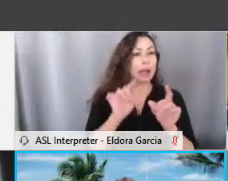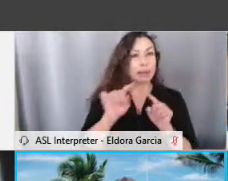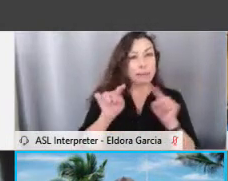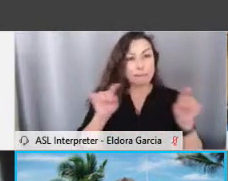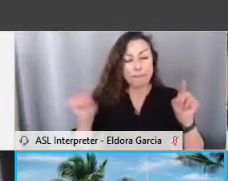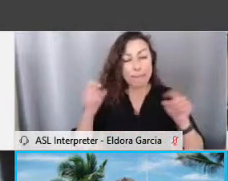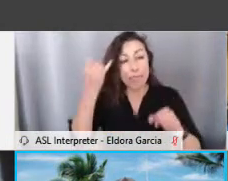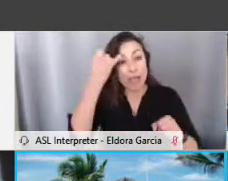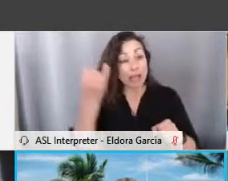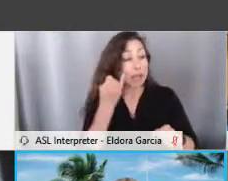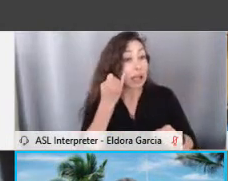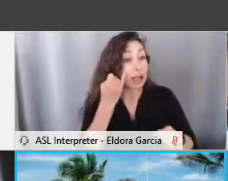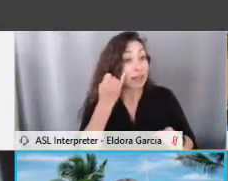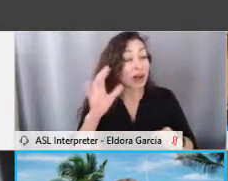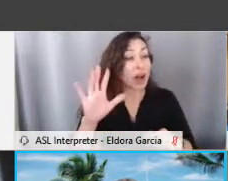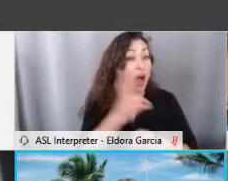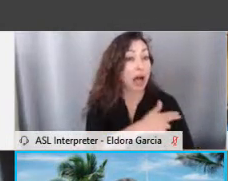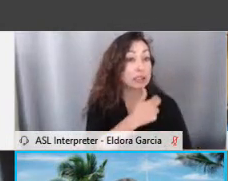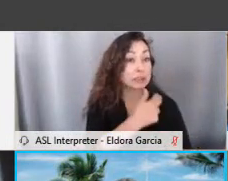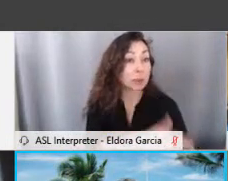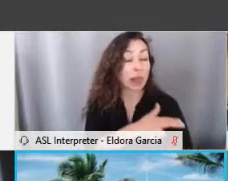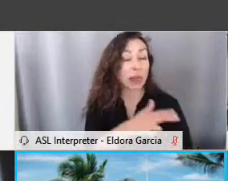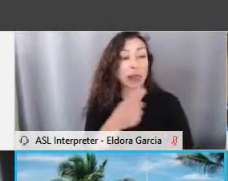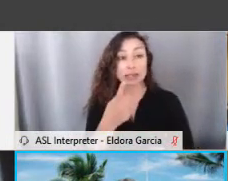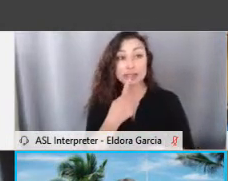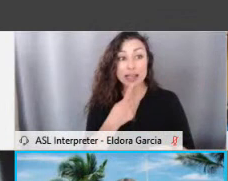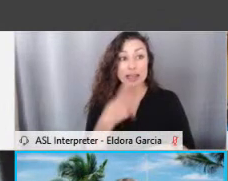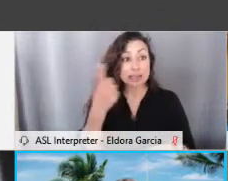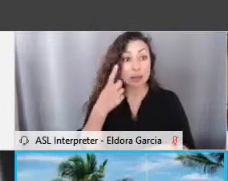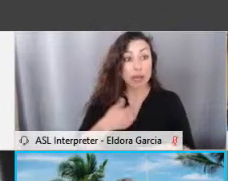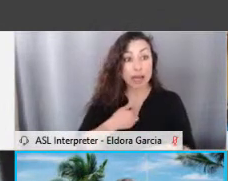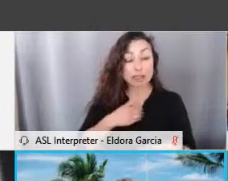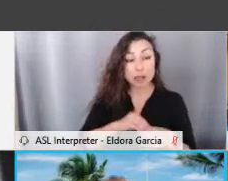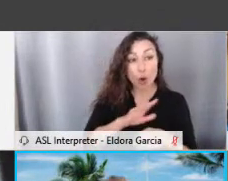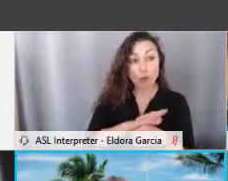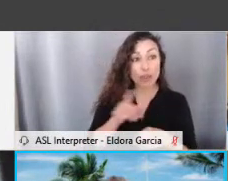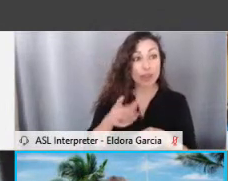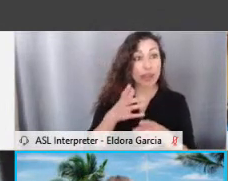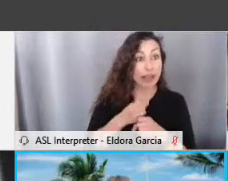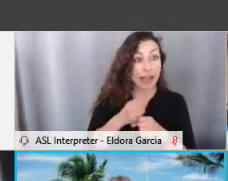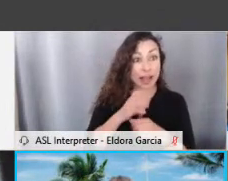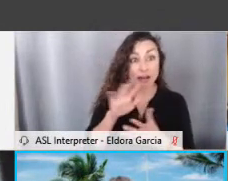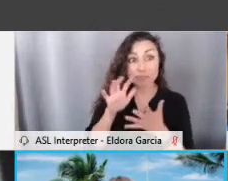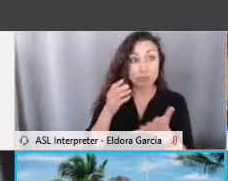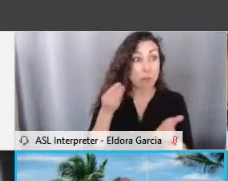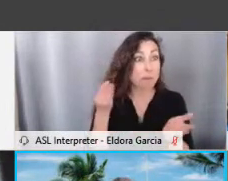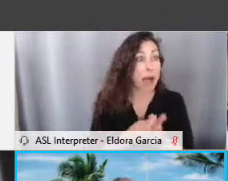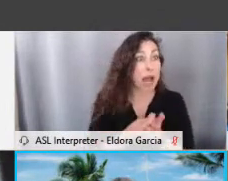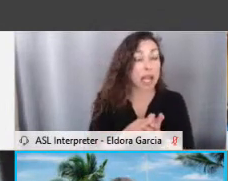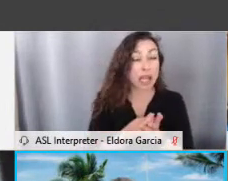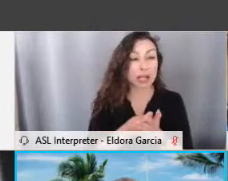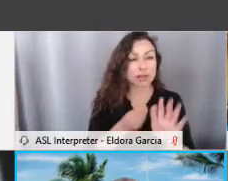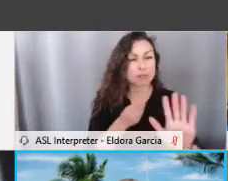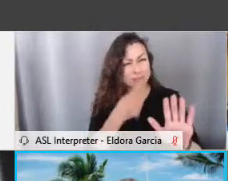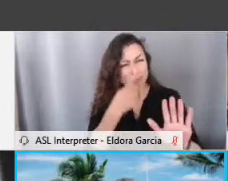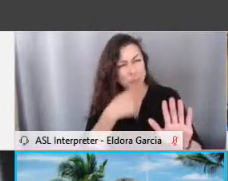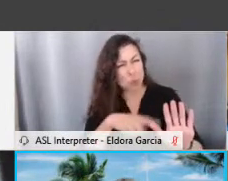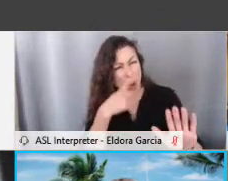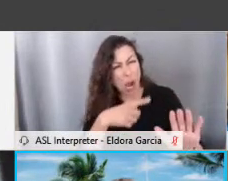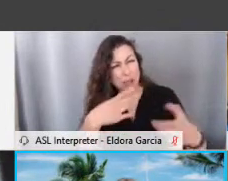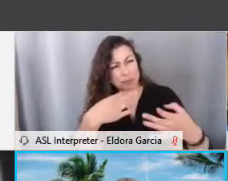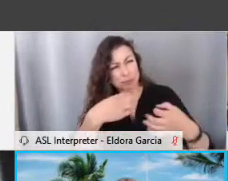idea that if hospitals say that someone has COVID, they get all this money. So could you just